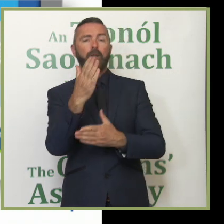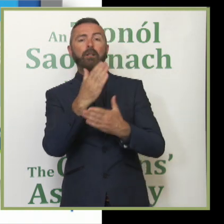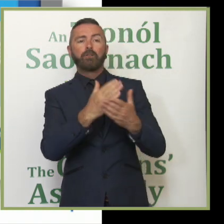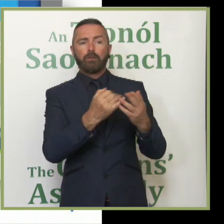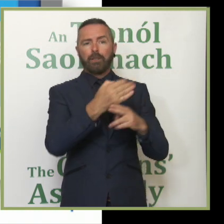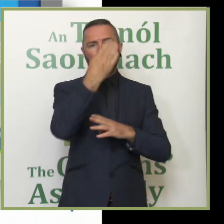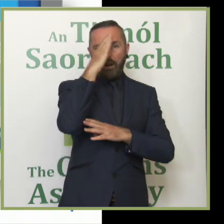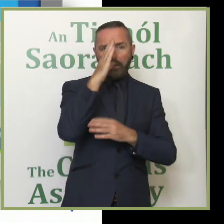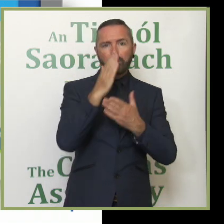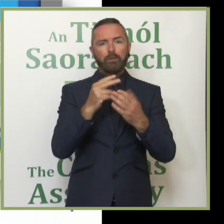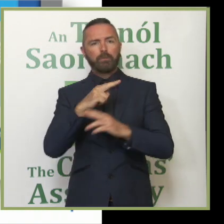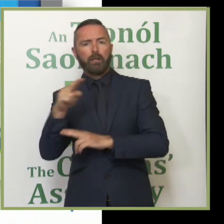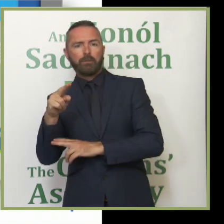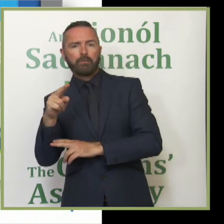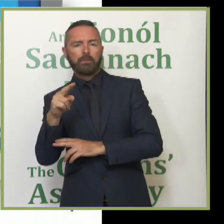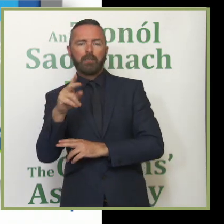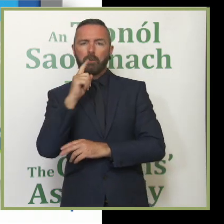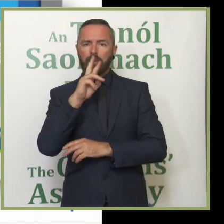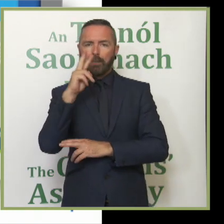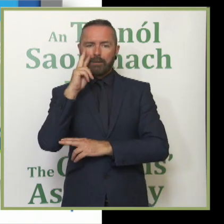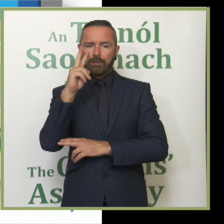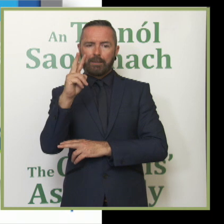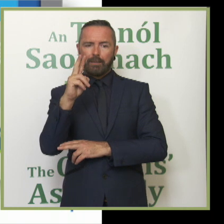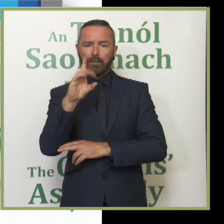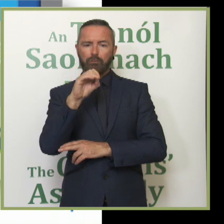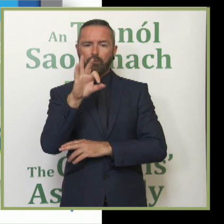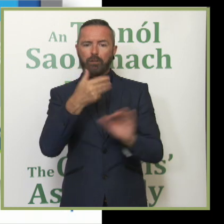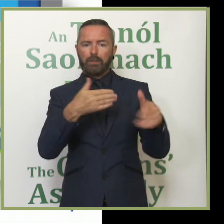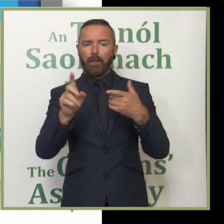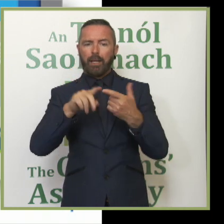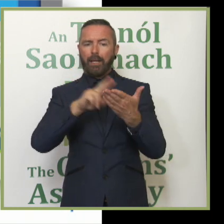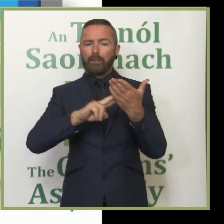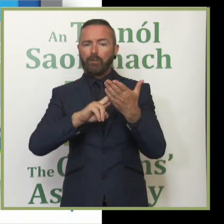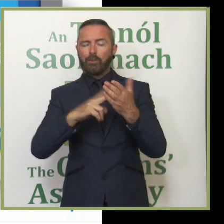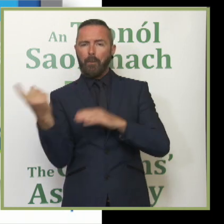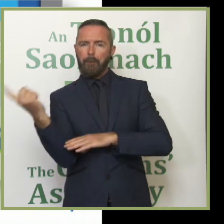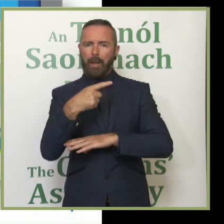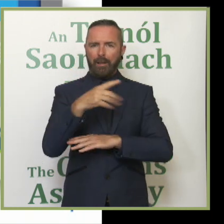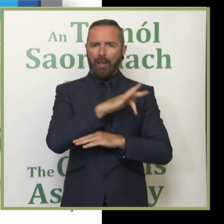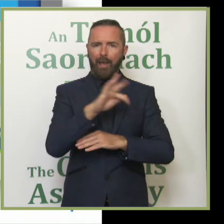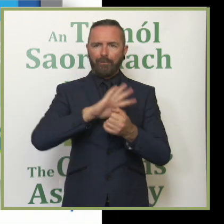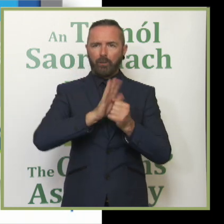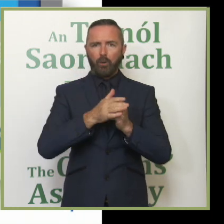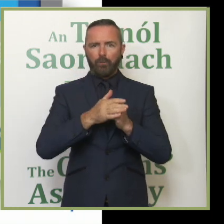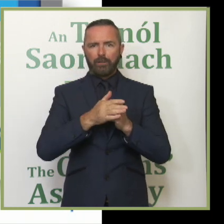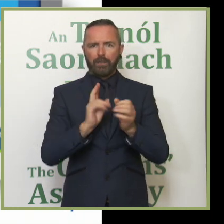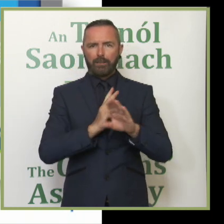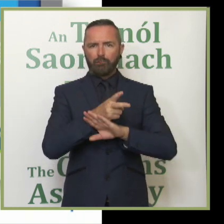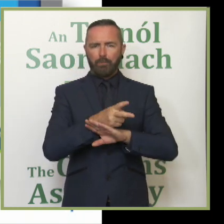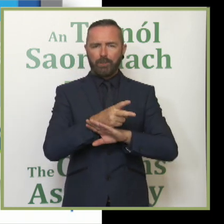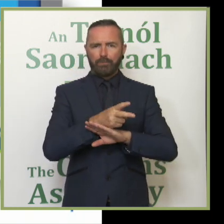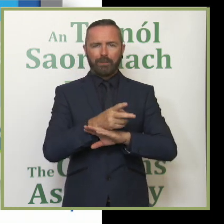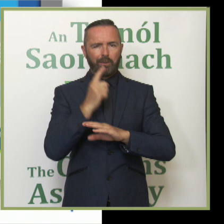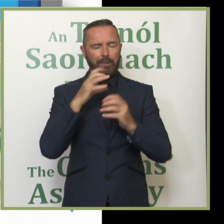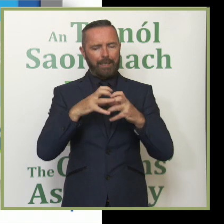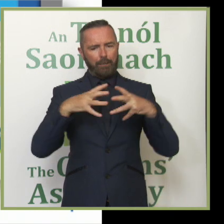in Ireland, others are not. But we can see that drug supply and use has bounced back after COVID-19 disruption. We can see